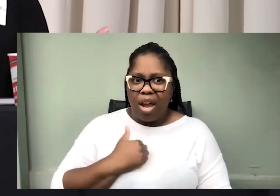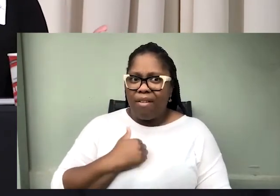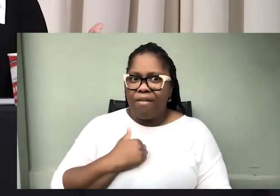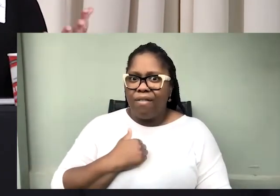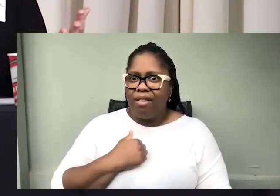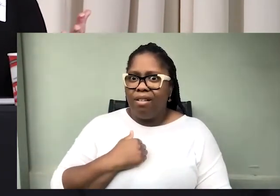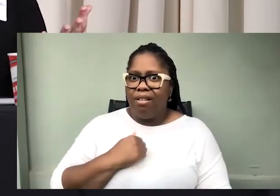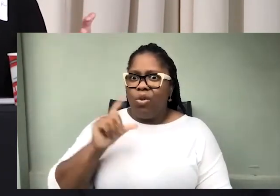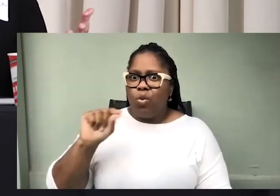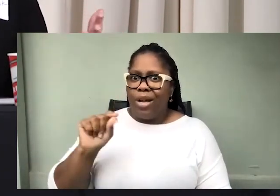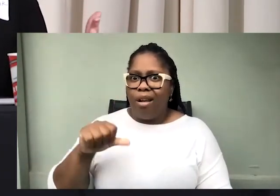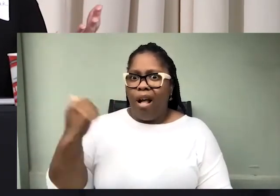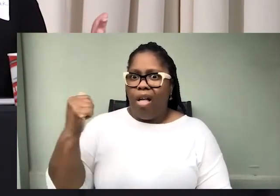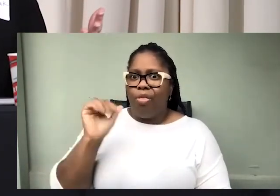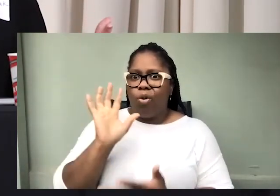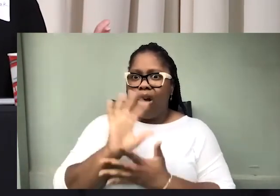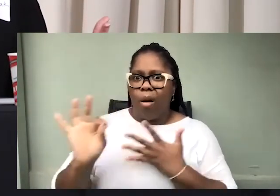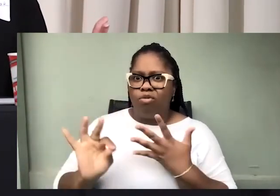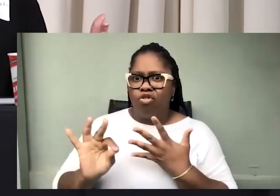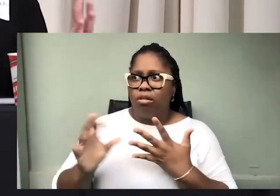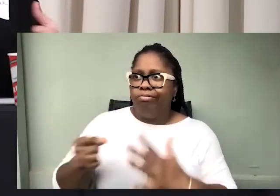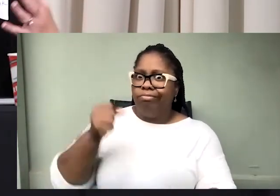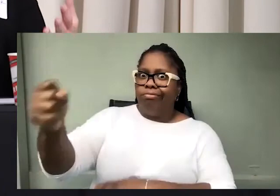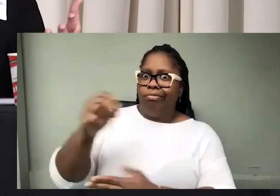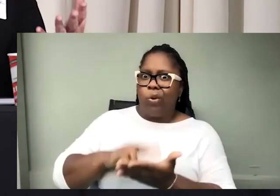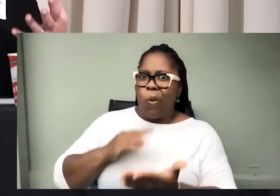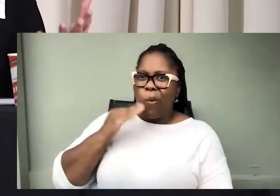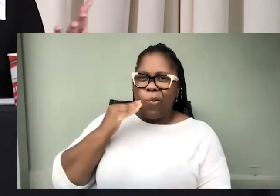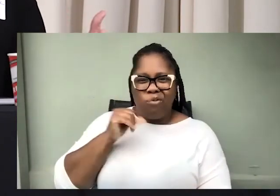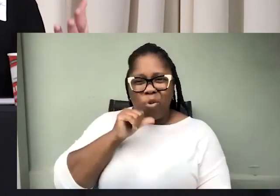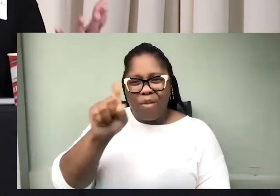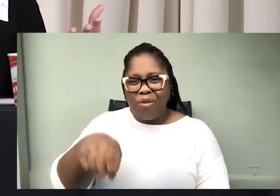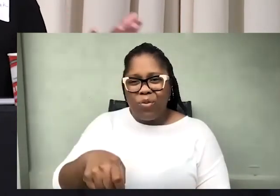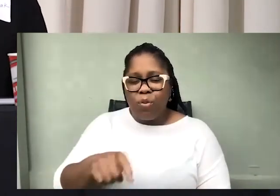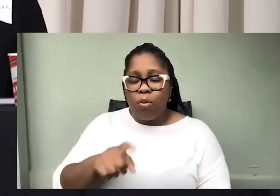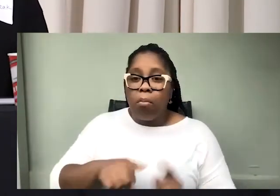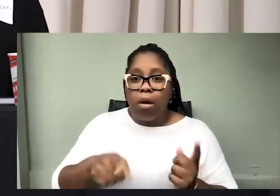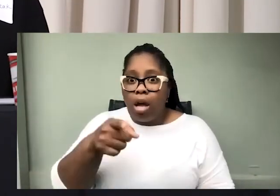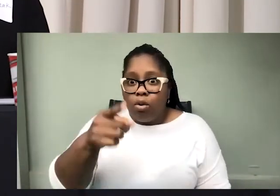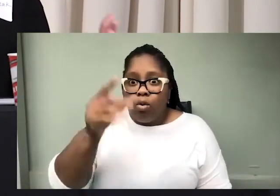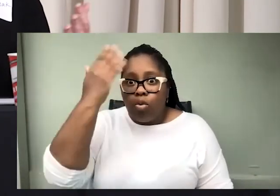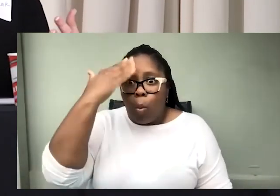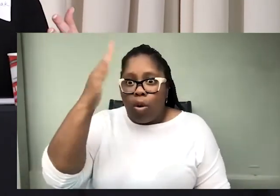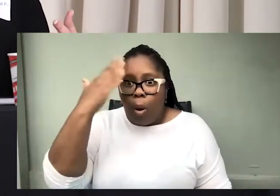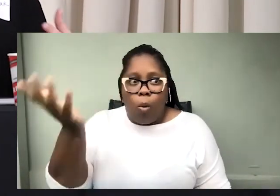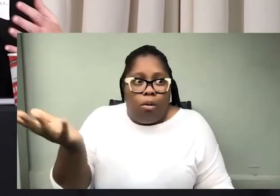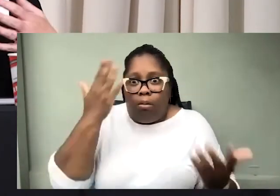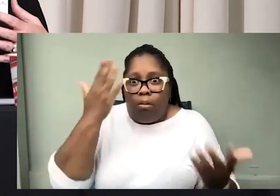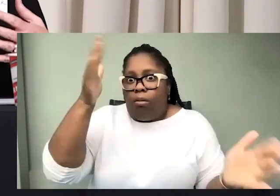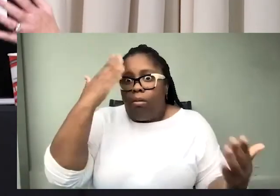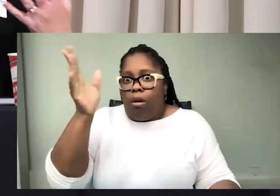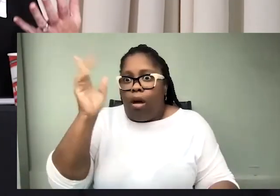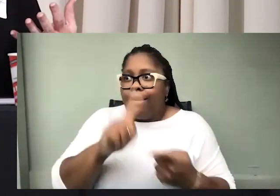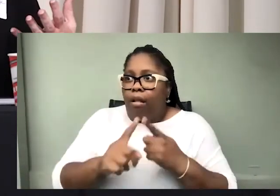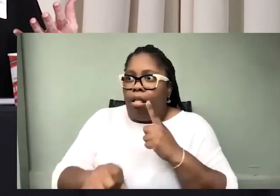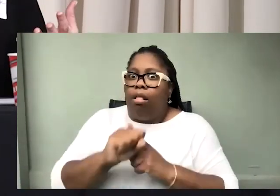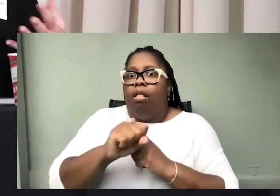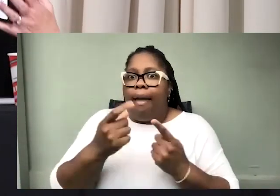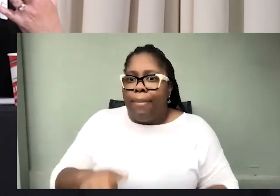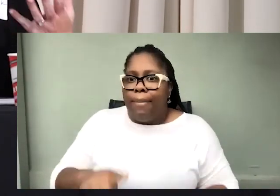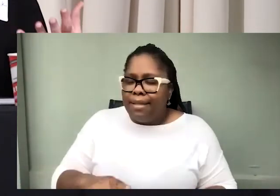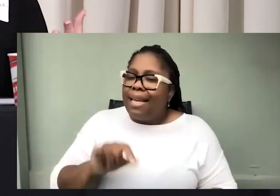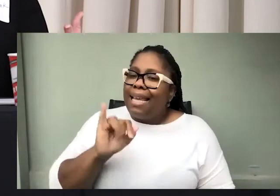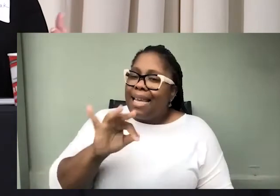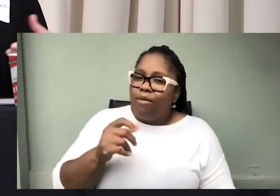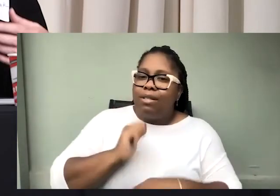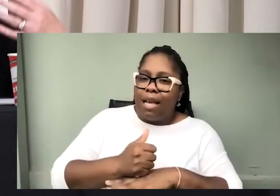other options besides just going straight to that, but you don't know what you don't know until you need it. So if we set mom up with